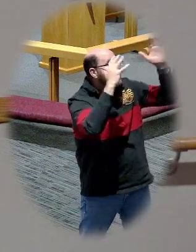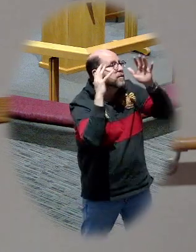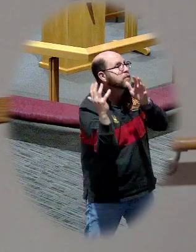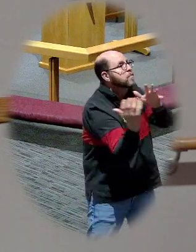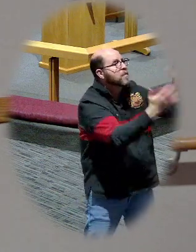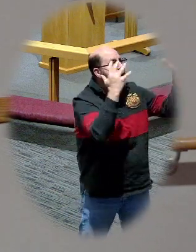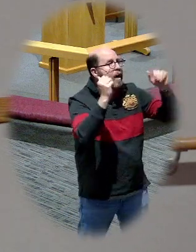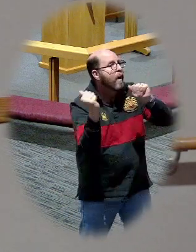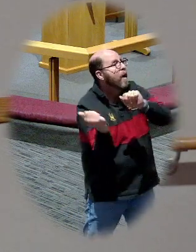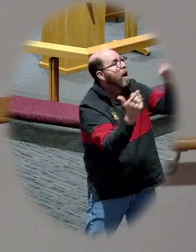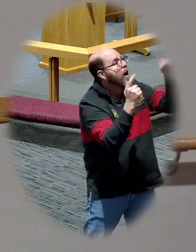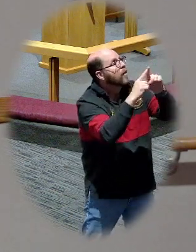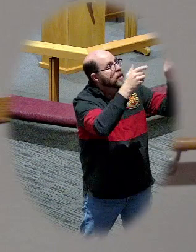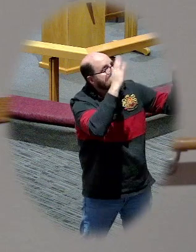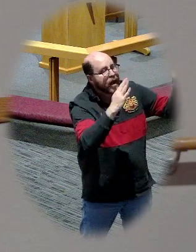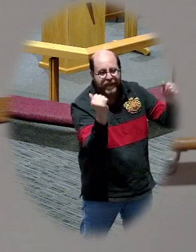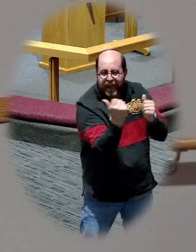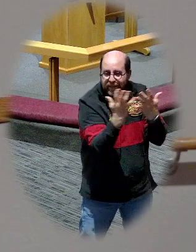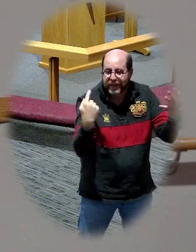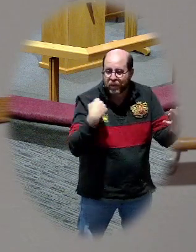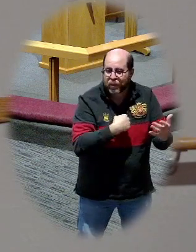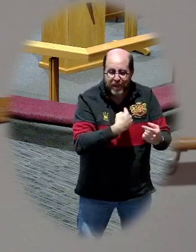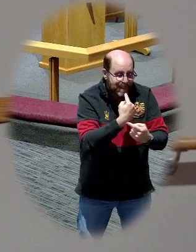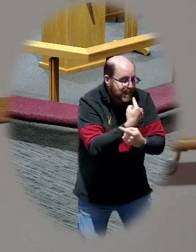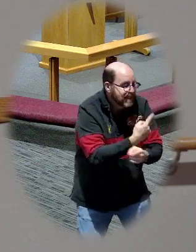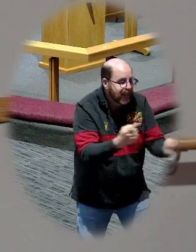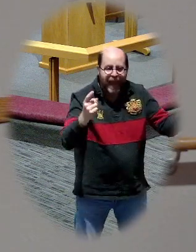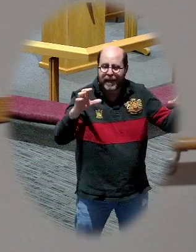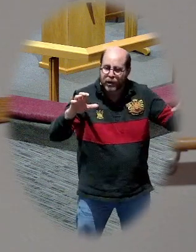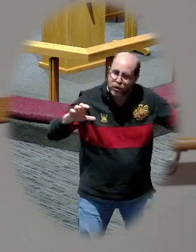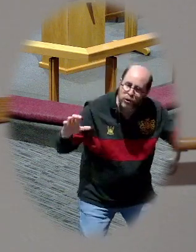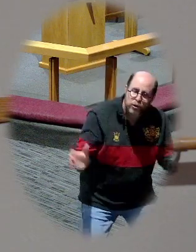say and all that we do. Wouldn't that be amazing?